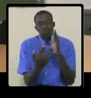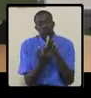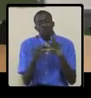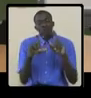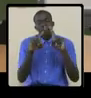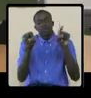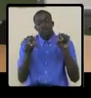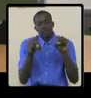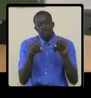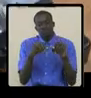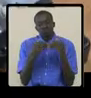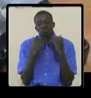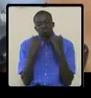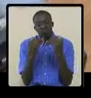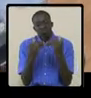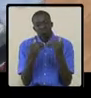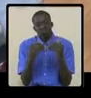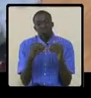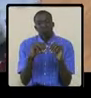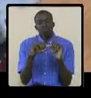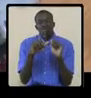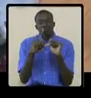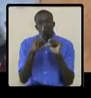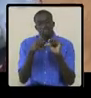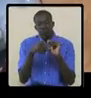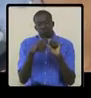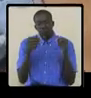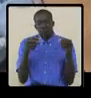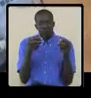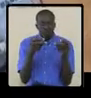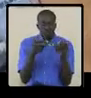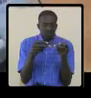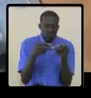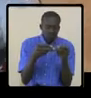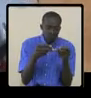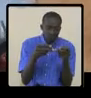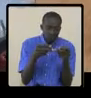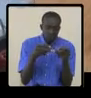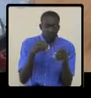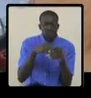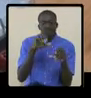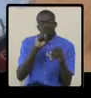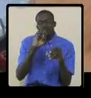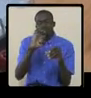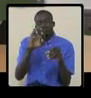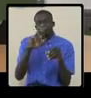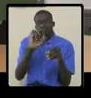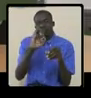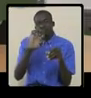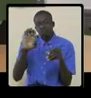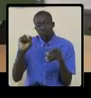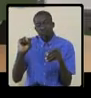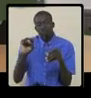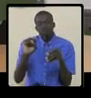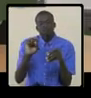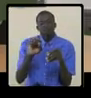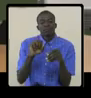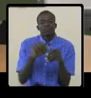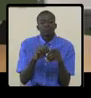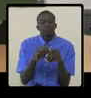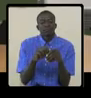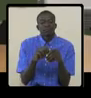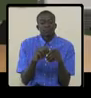is important that the ammeter must be connected in series in a circuit.